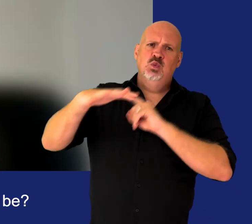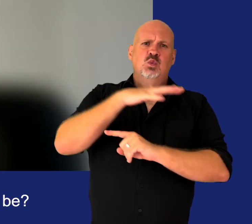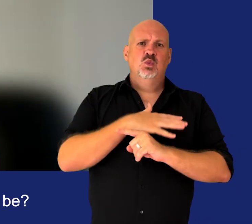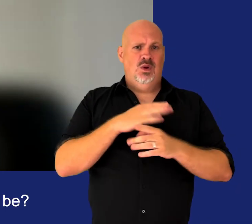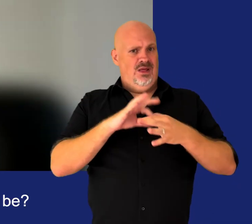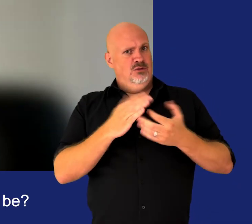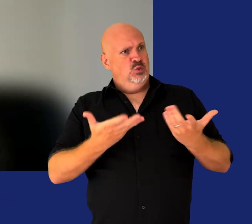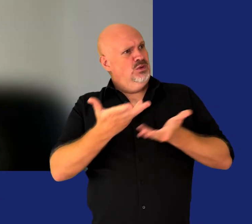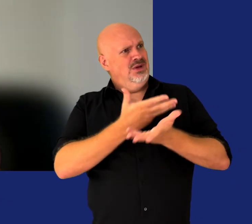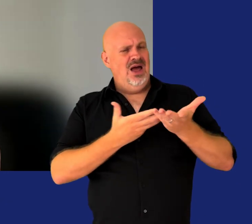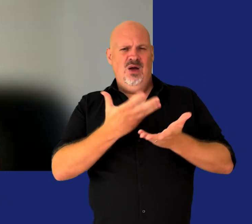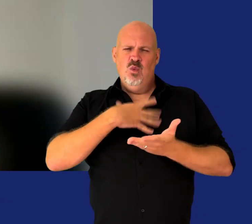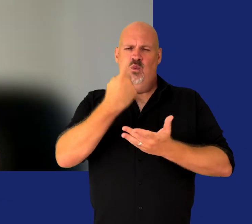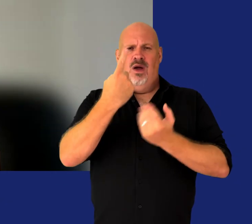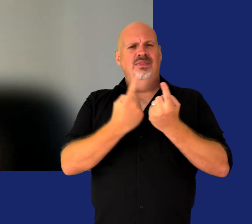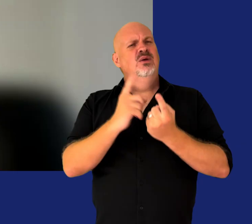would it be?